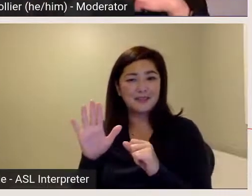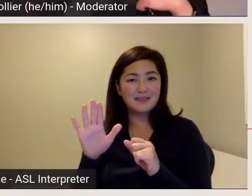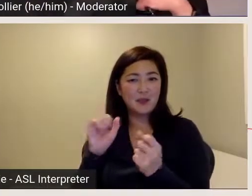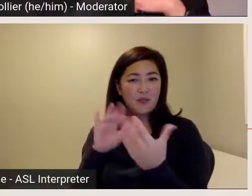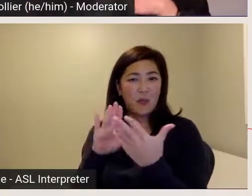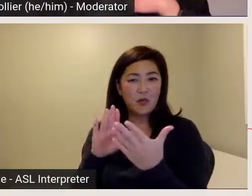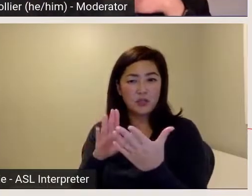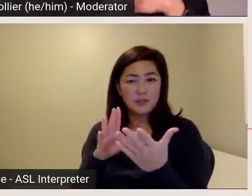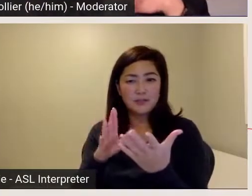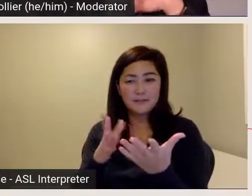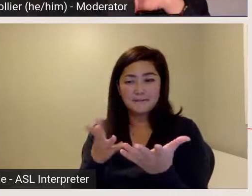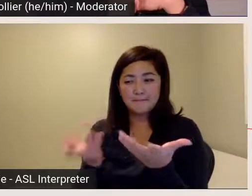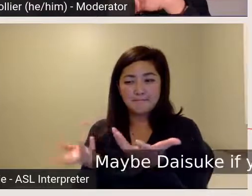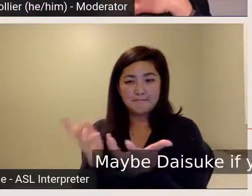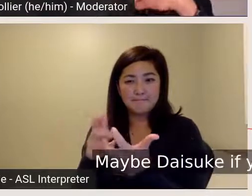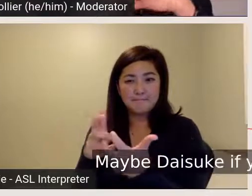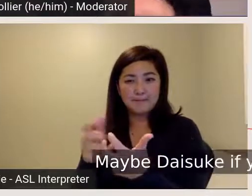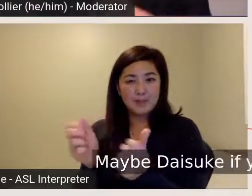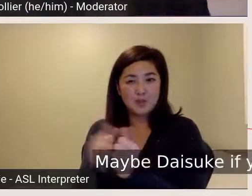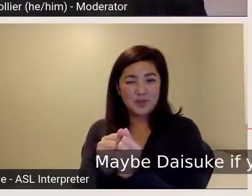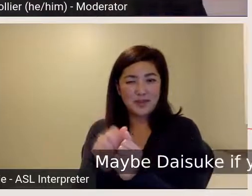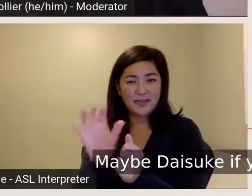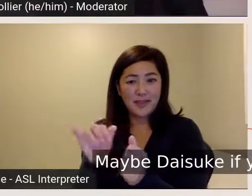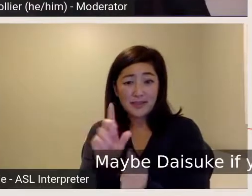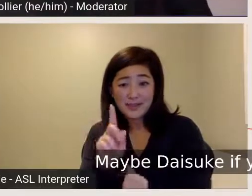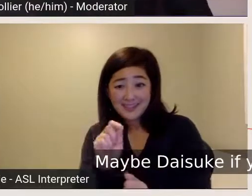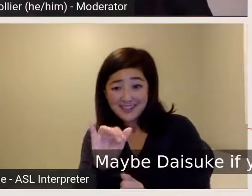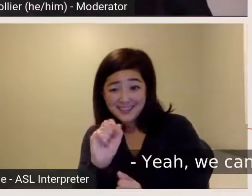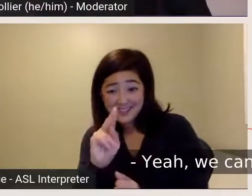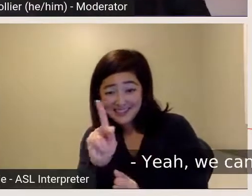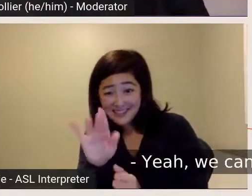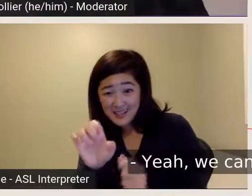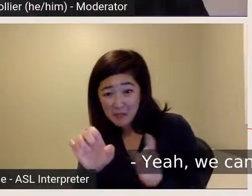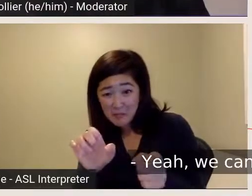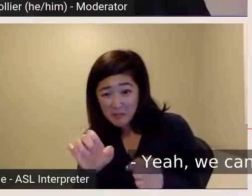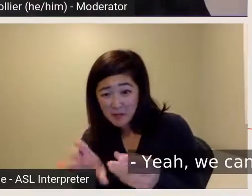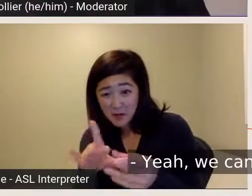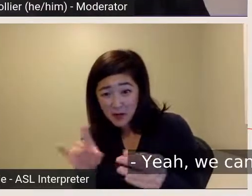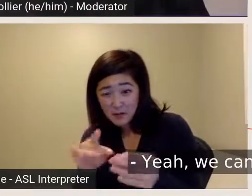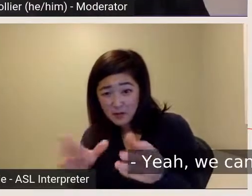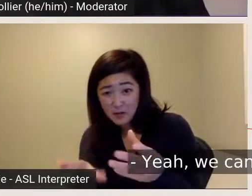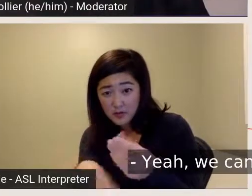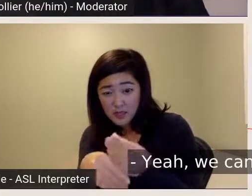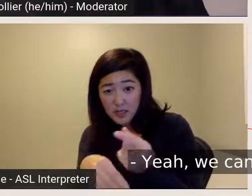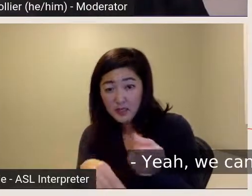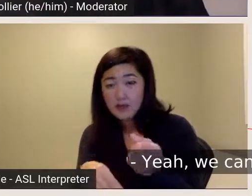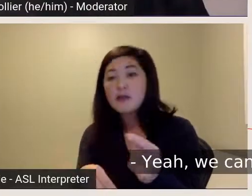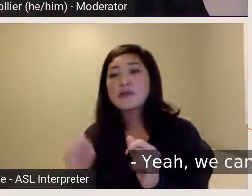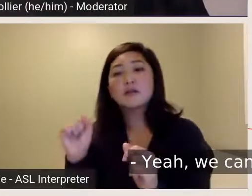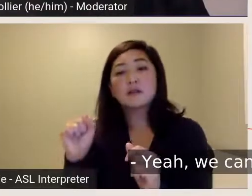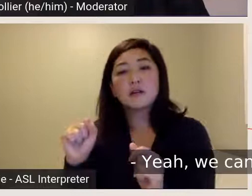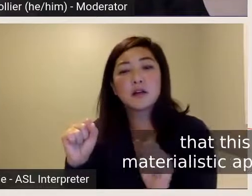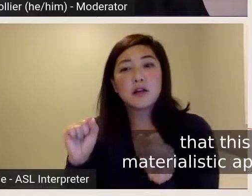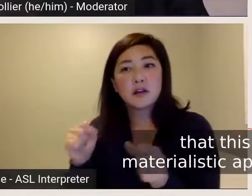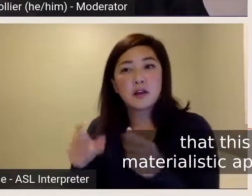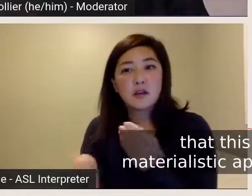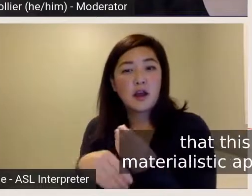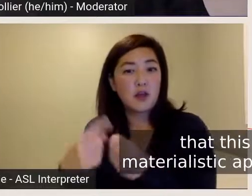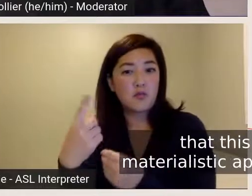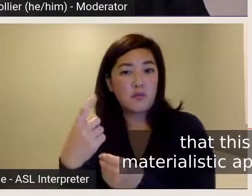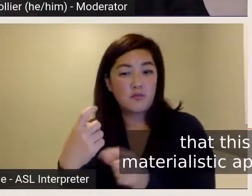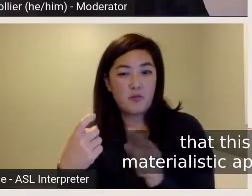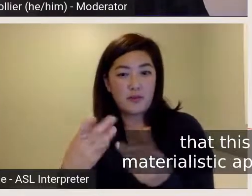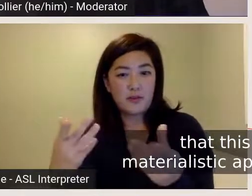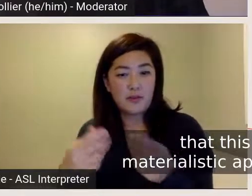that? Maybe Daisuke, if you have any thoughts about that. We can add one thing. This is a